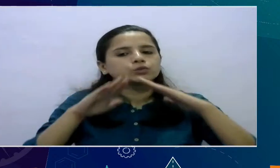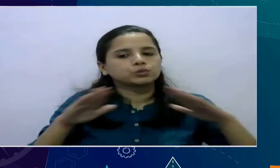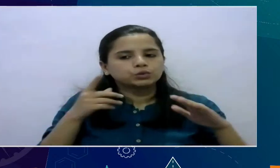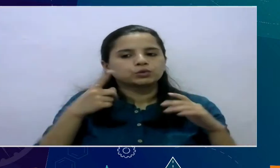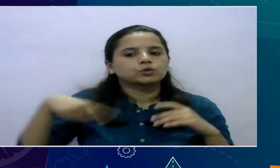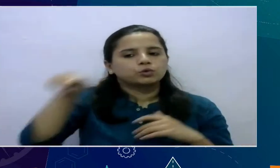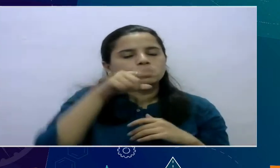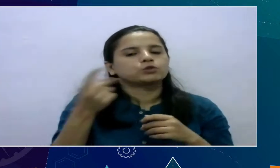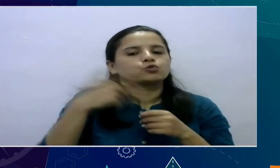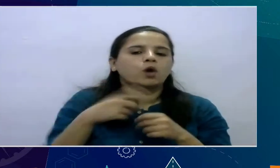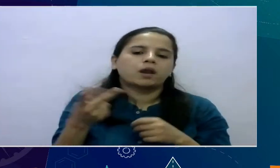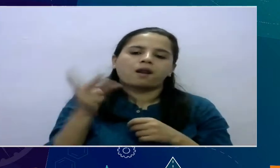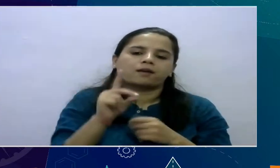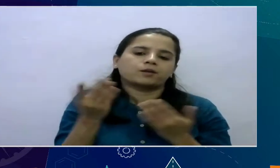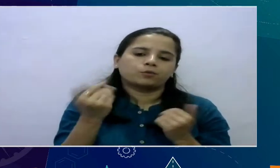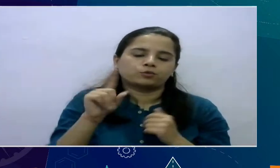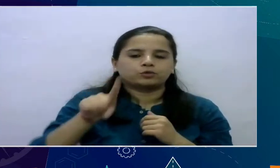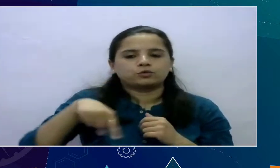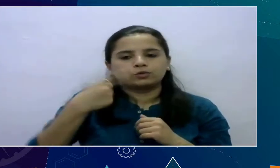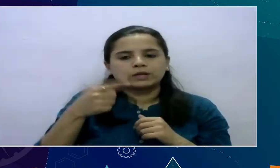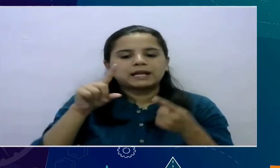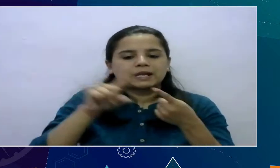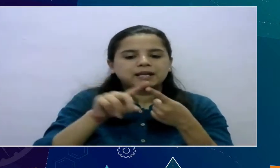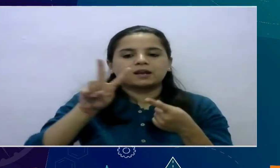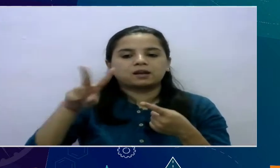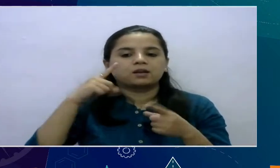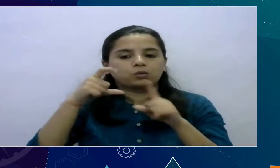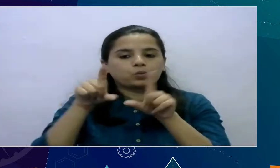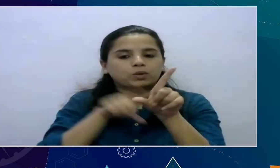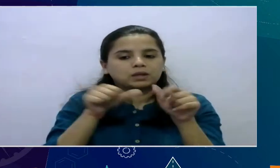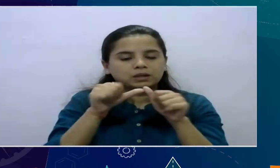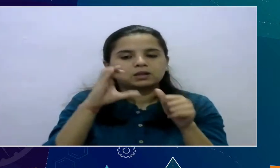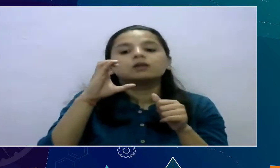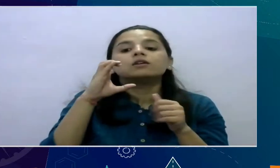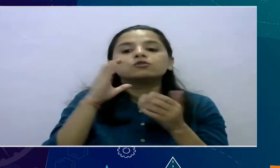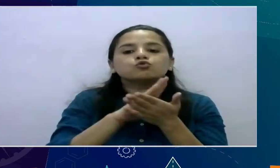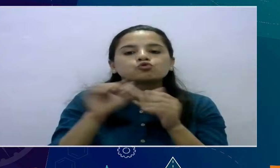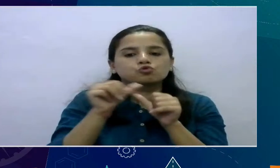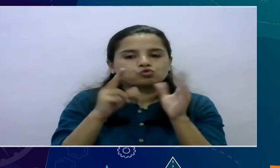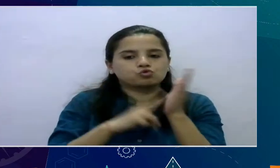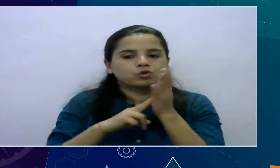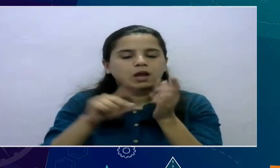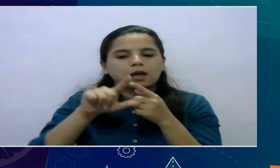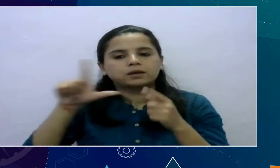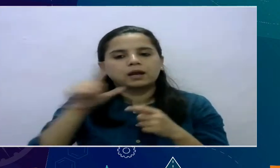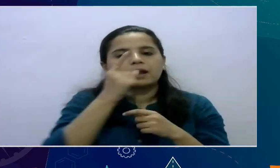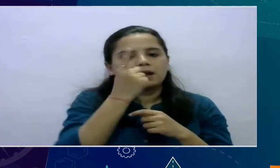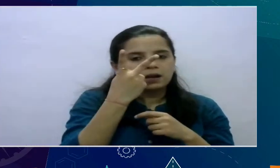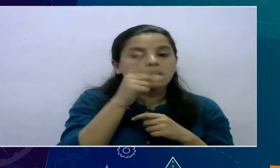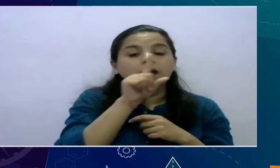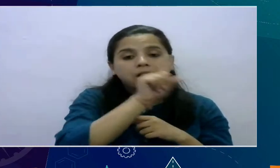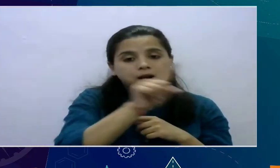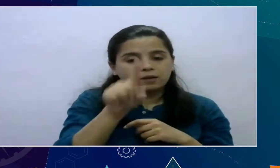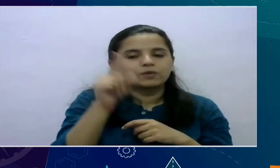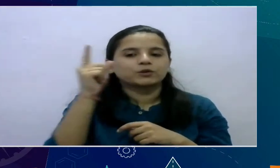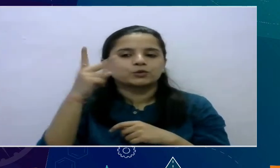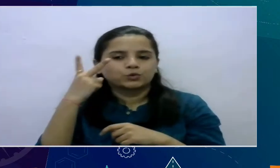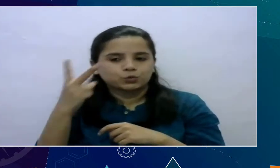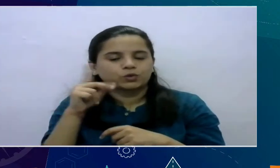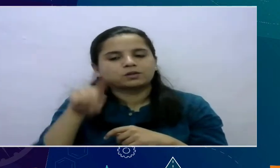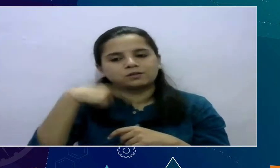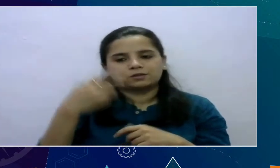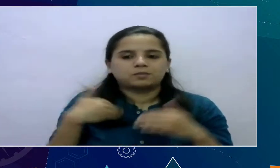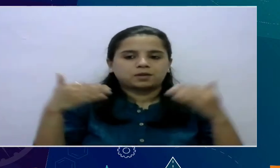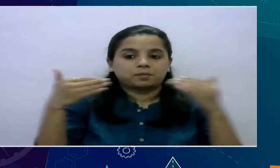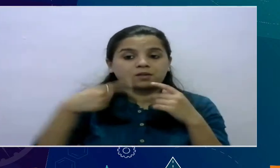can join again on PM eVidya channel number 11 and 12. So I'll meet you tomorrow. And if you